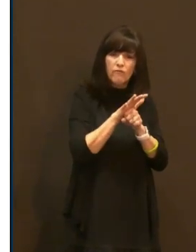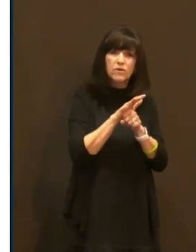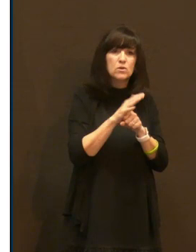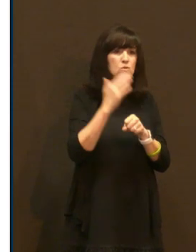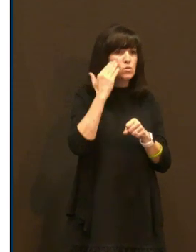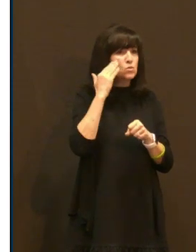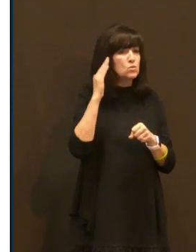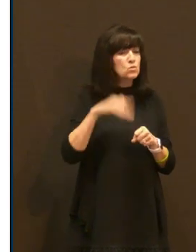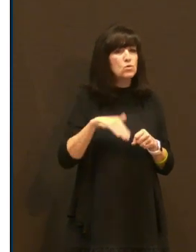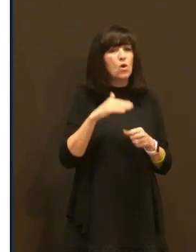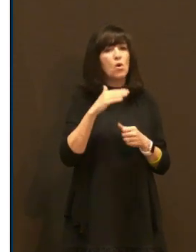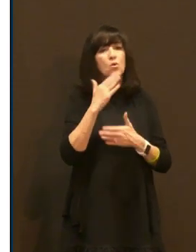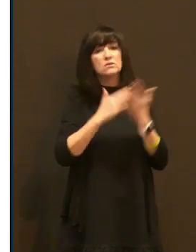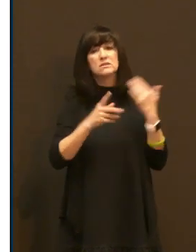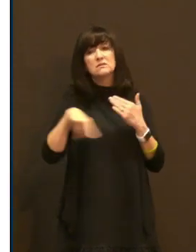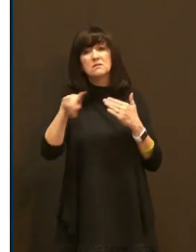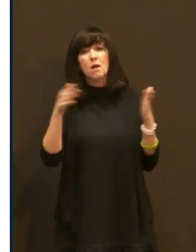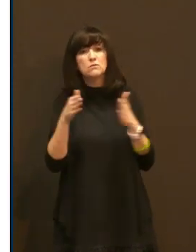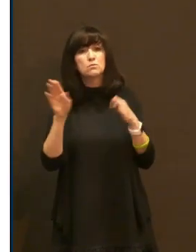small businesses in